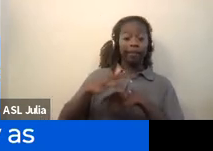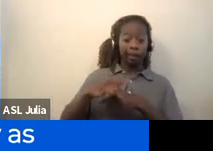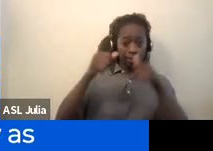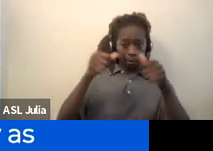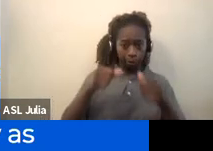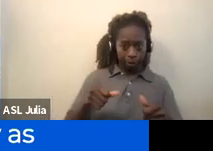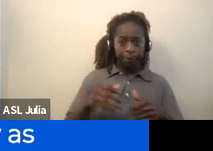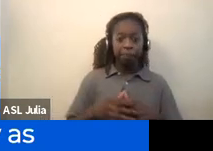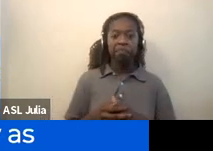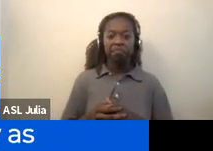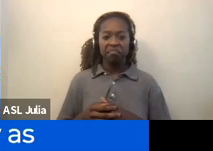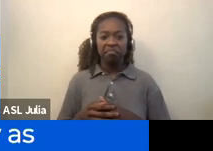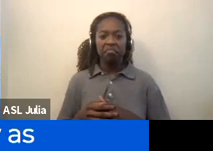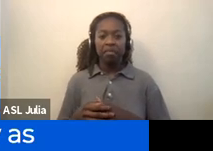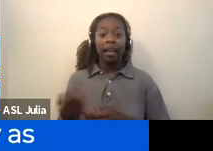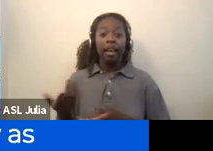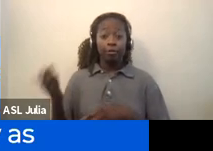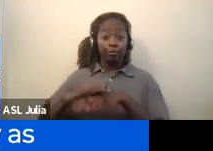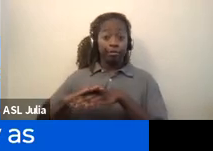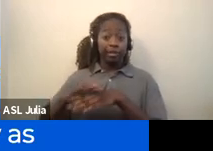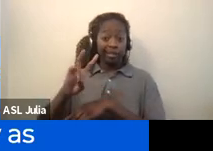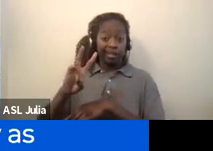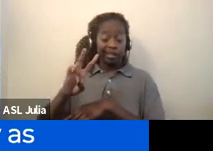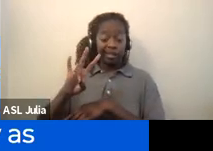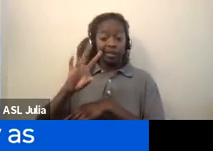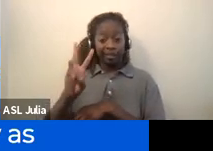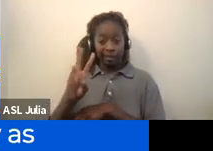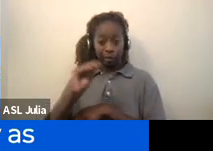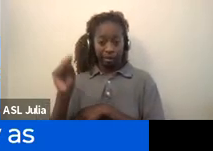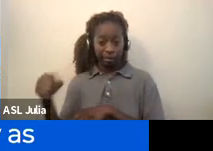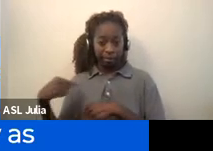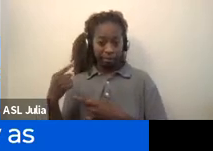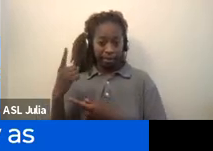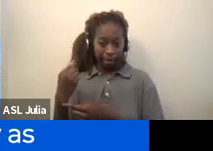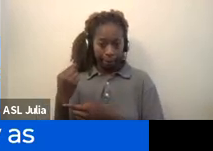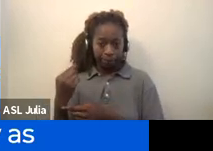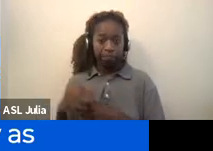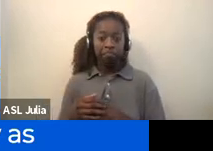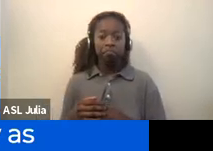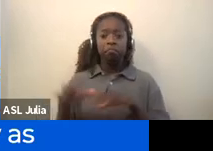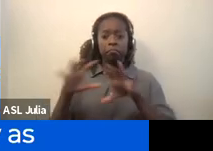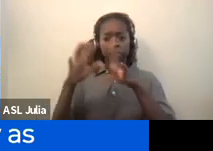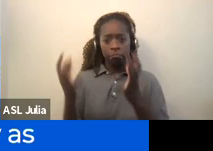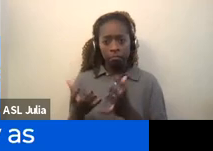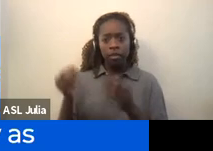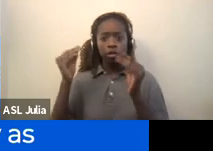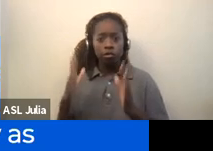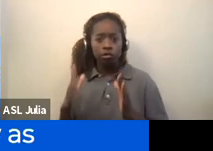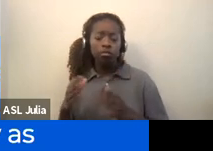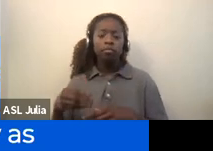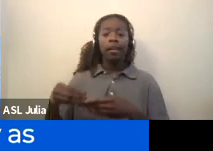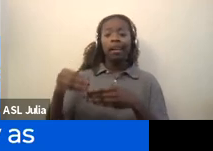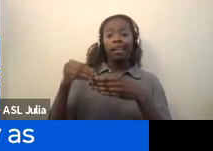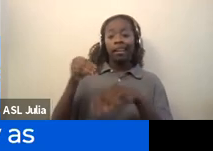76 over last year of all educator hires this year including teachers and guidance counselors